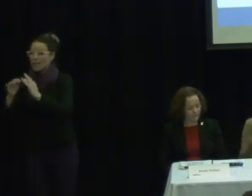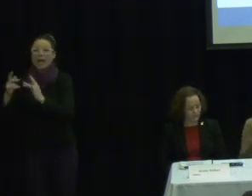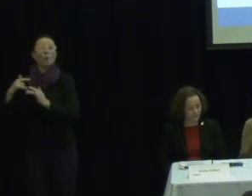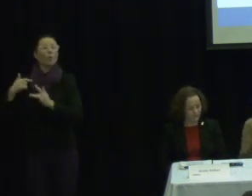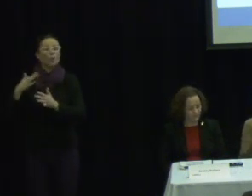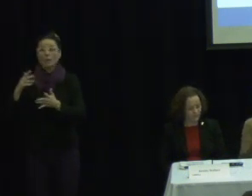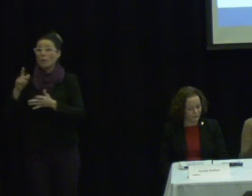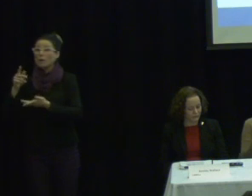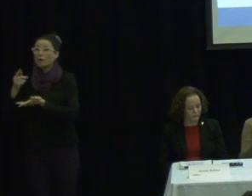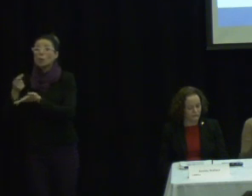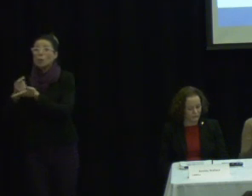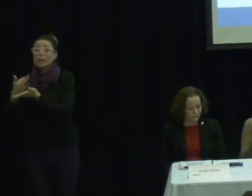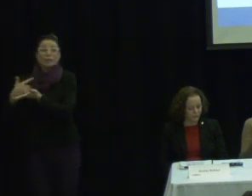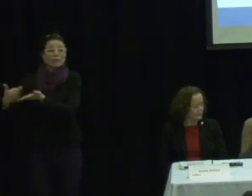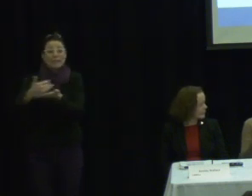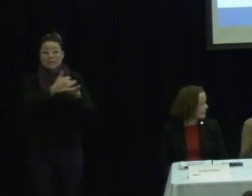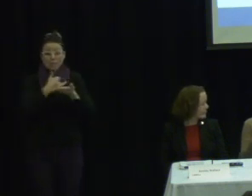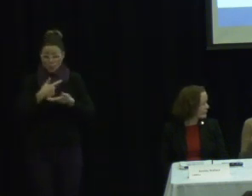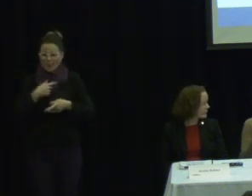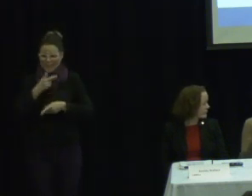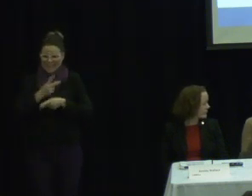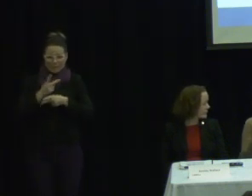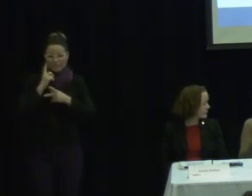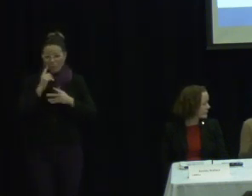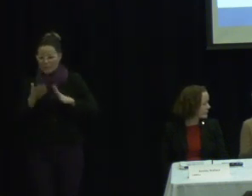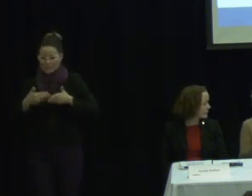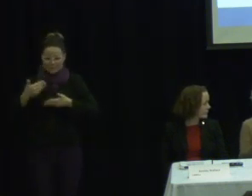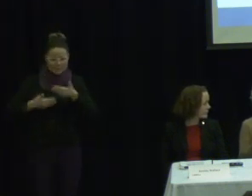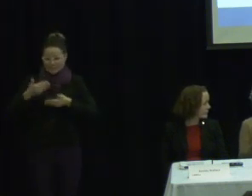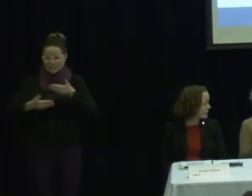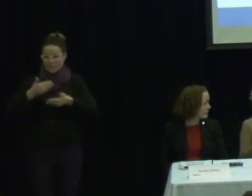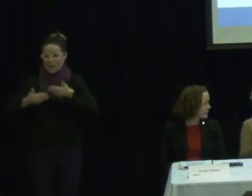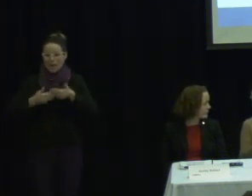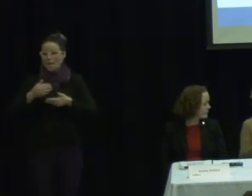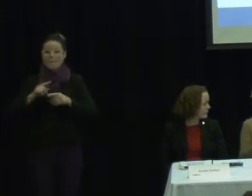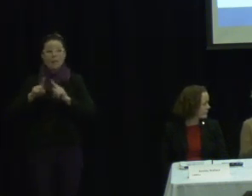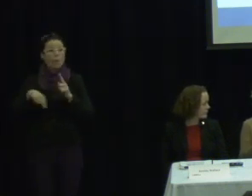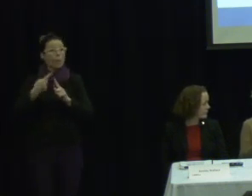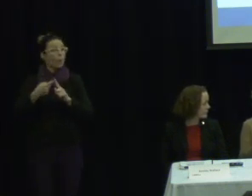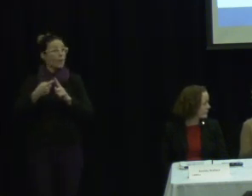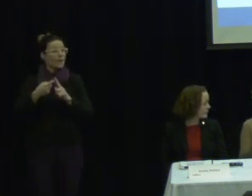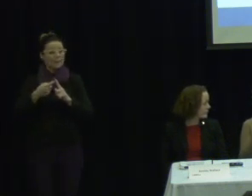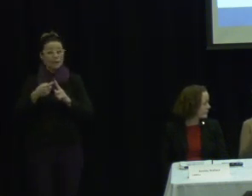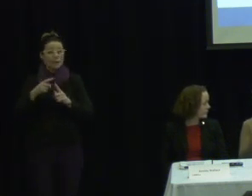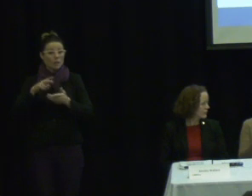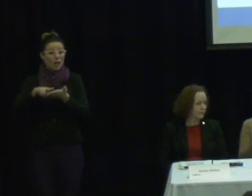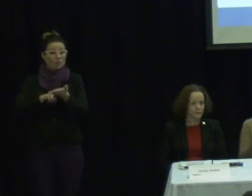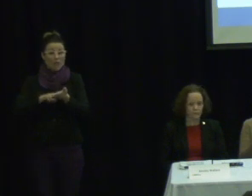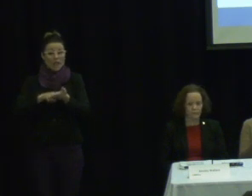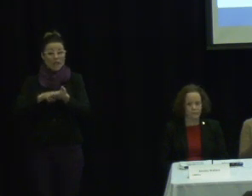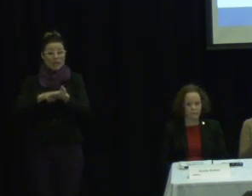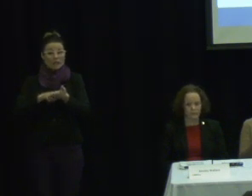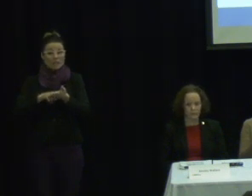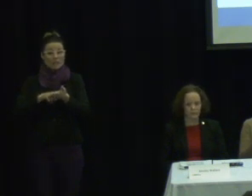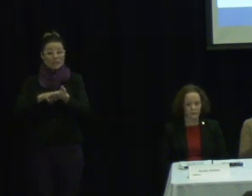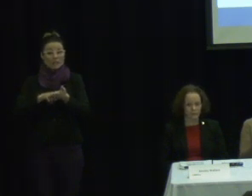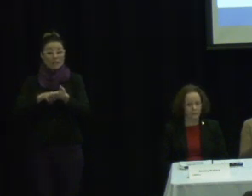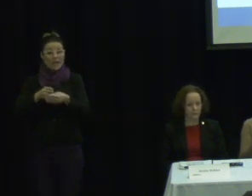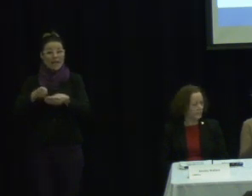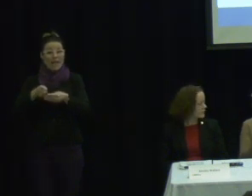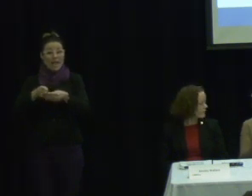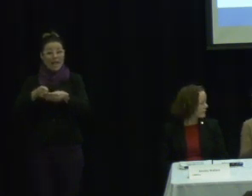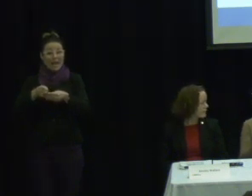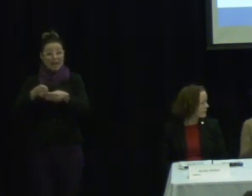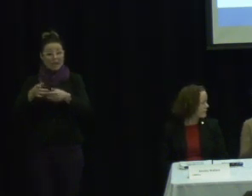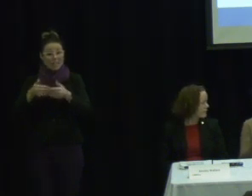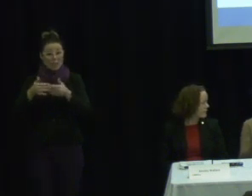which it will at some point, if not sooner than expected, we will be ready as an institution to catch those AP programs